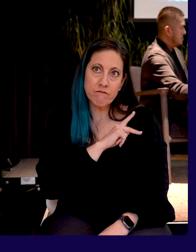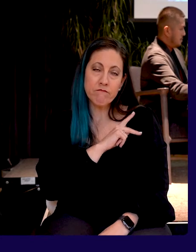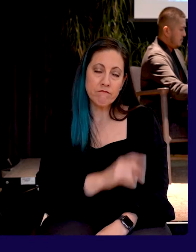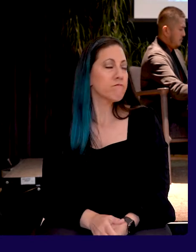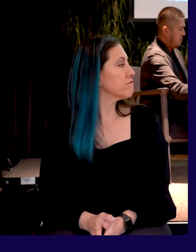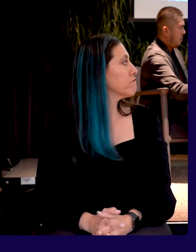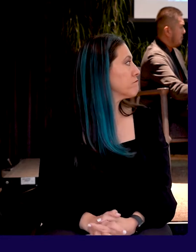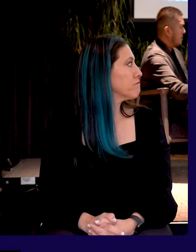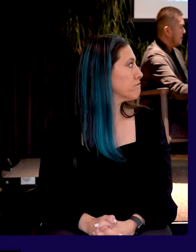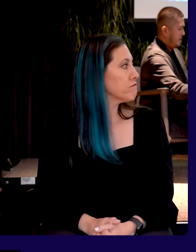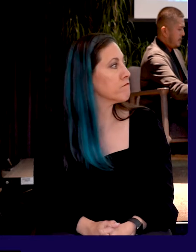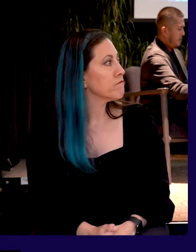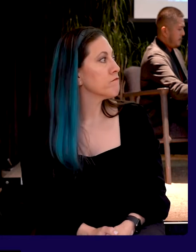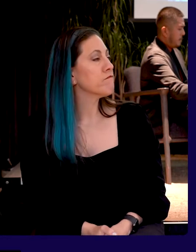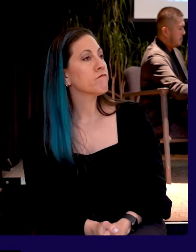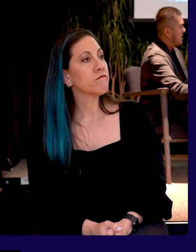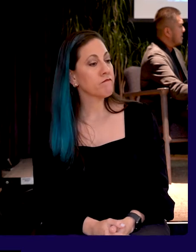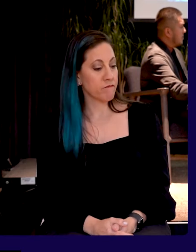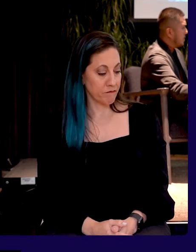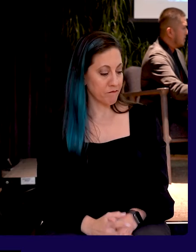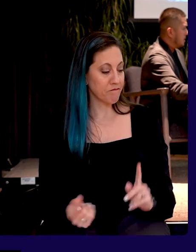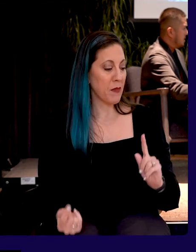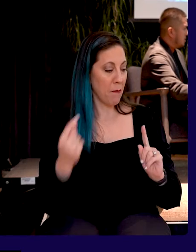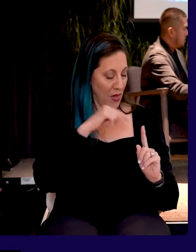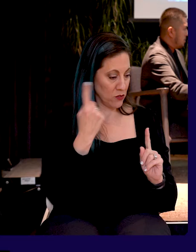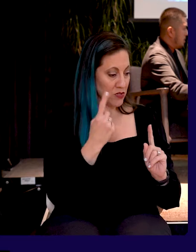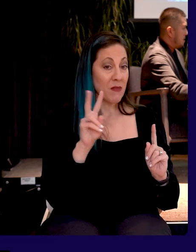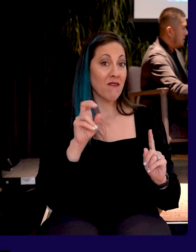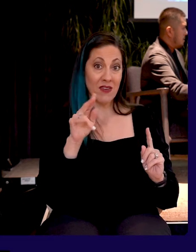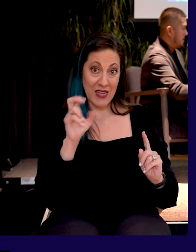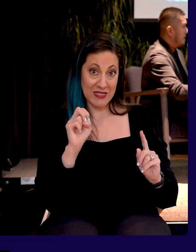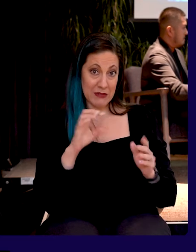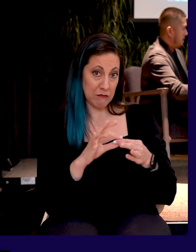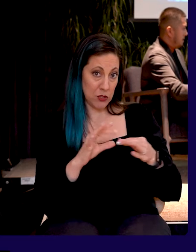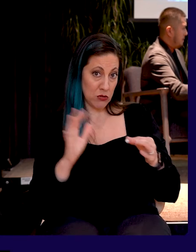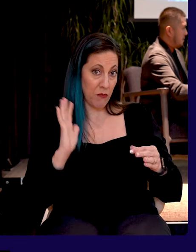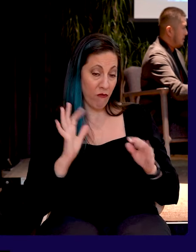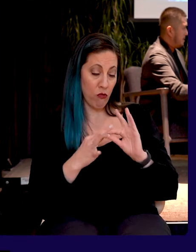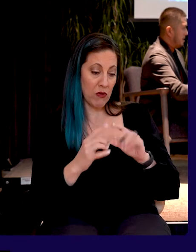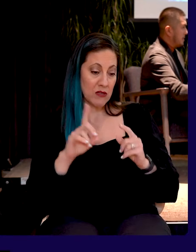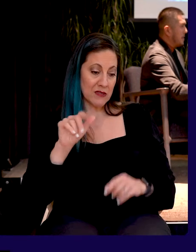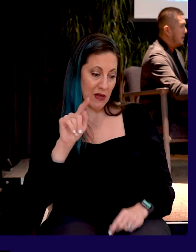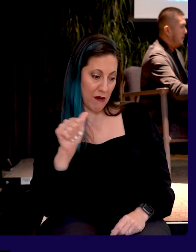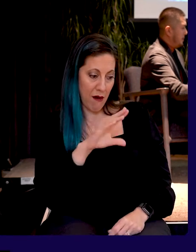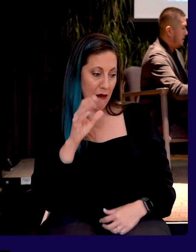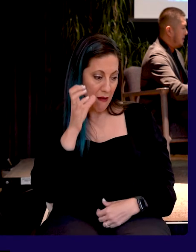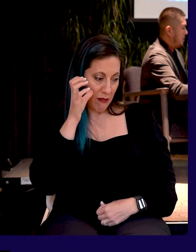situation. Wonderful. Coming back to something Venice said earlier around the data and